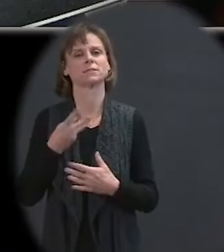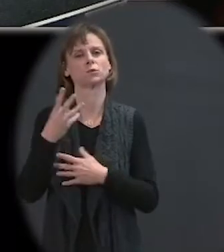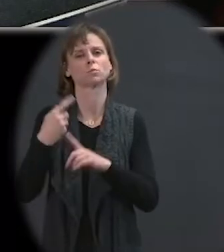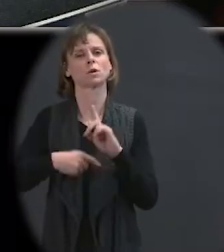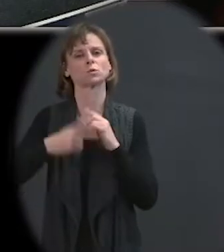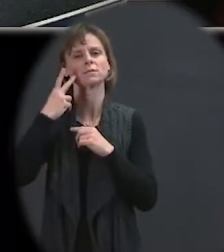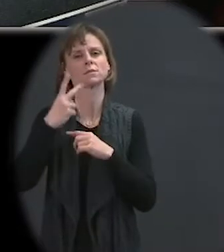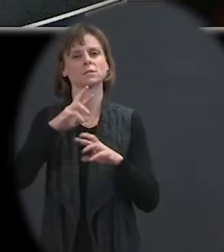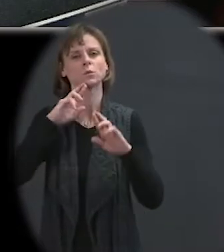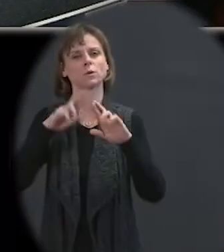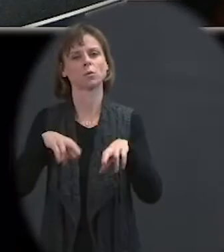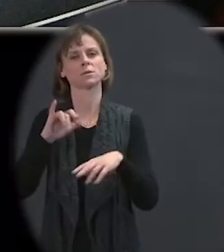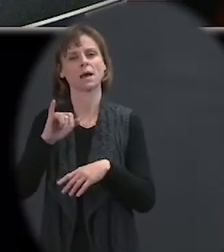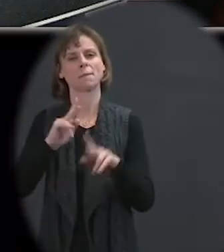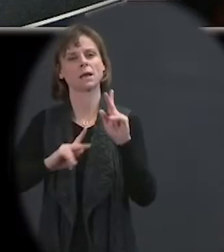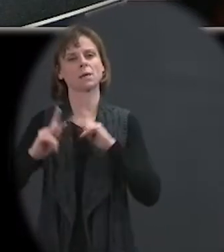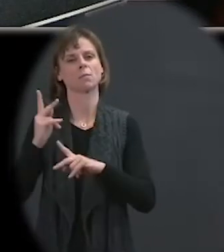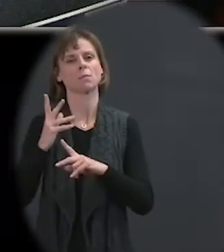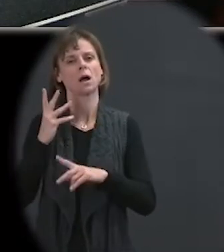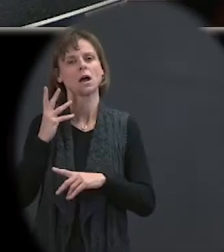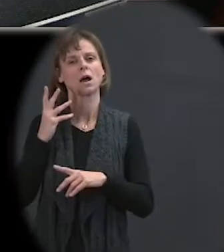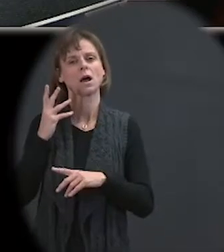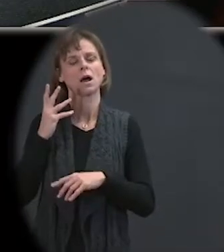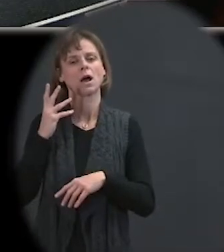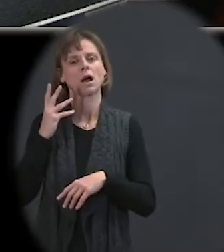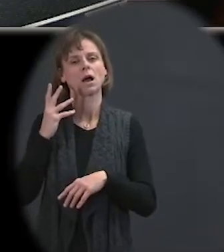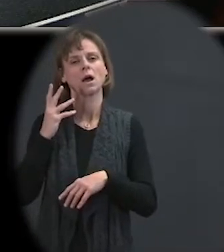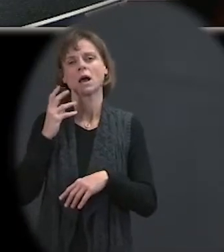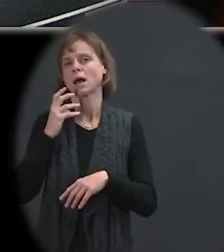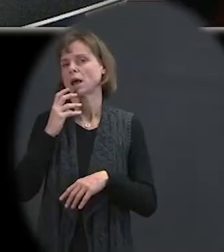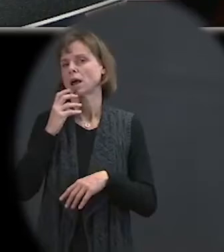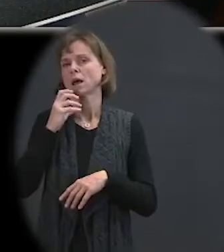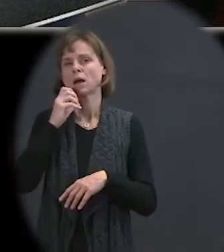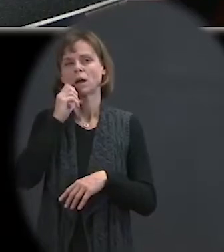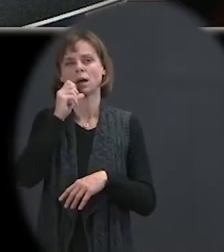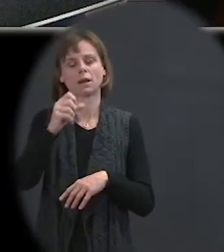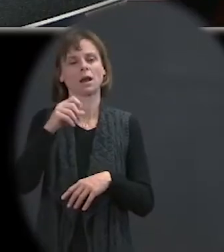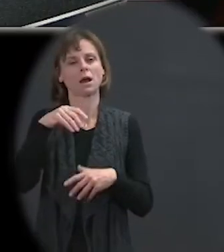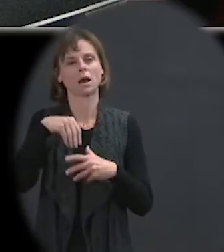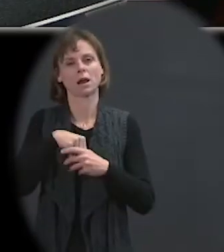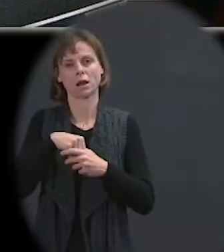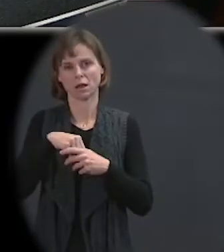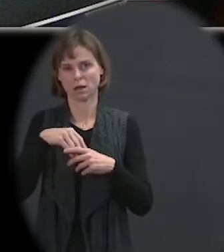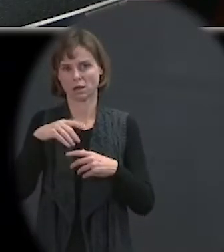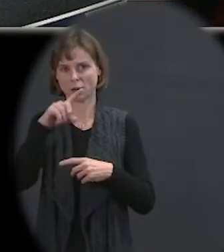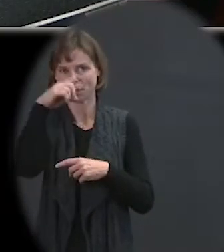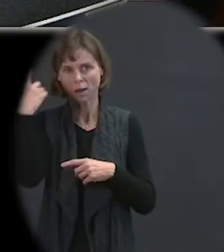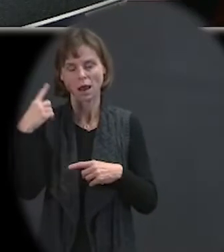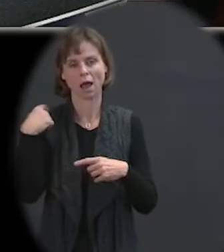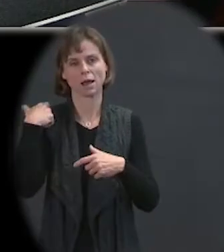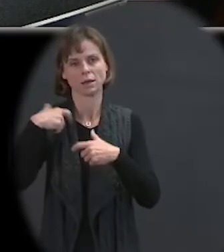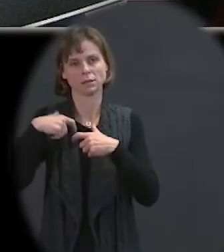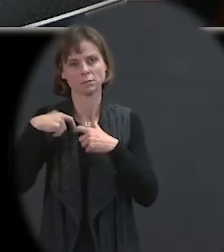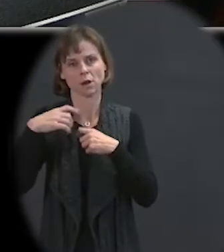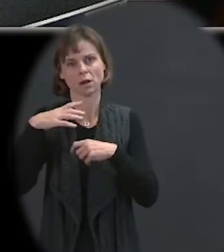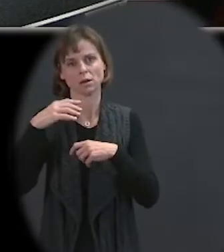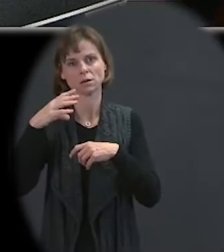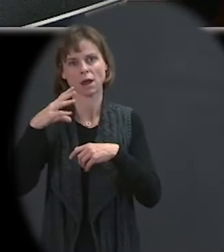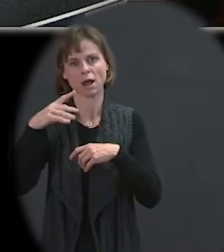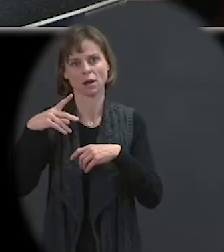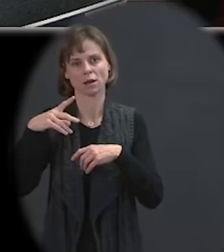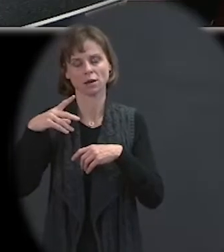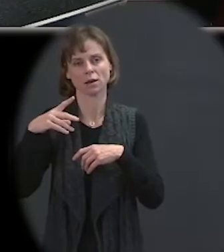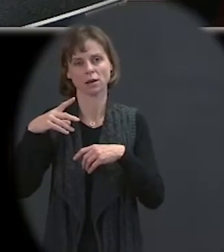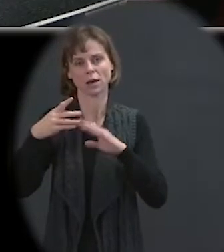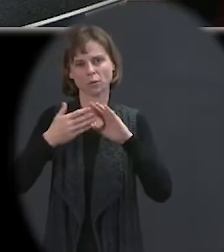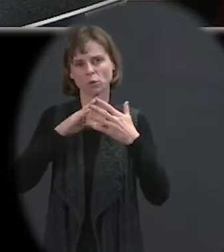say that people outside of Black and Hispanic and vulnerable communities have been able to access the vaccines in those communities. In